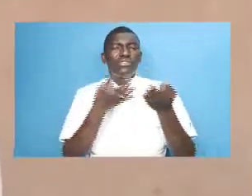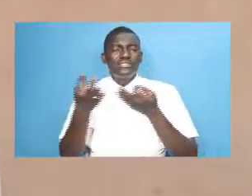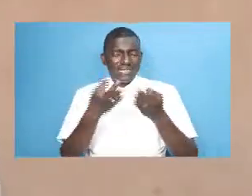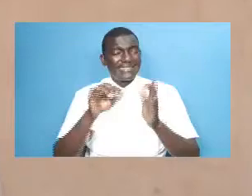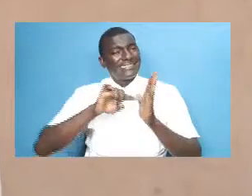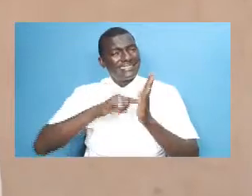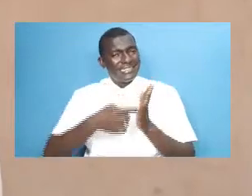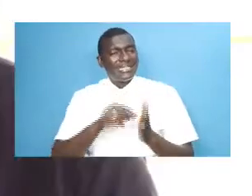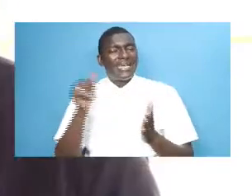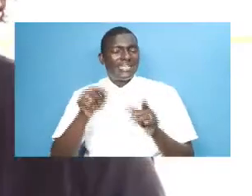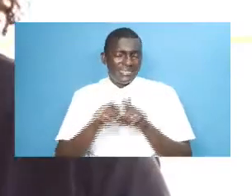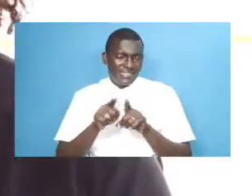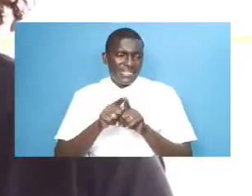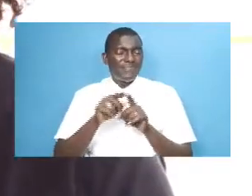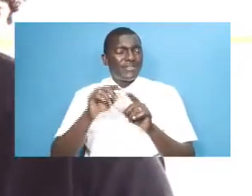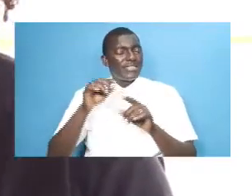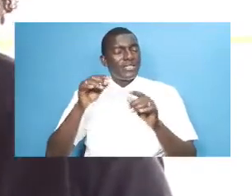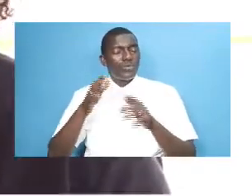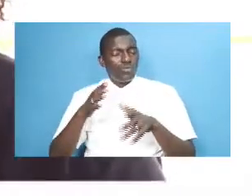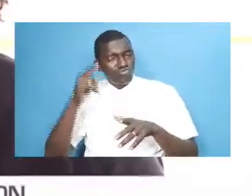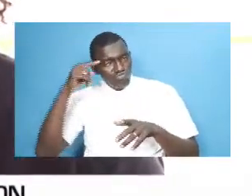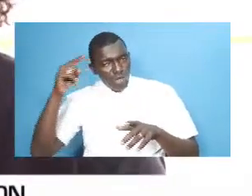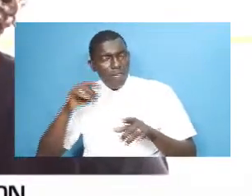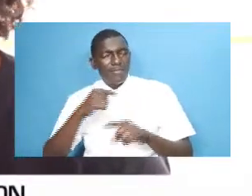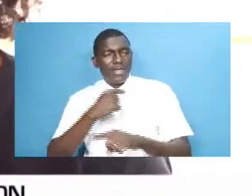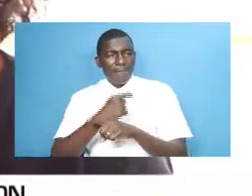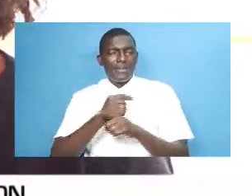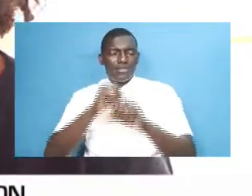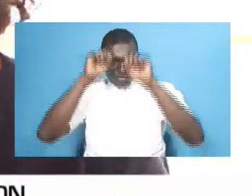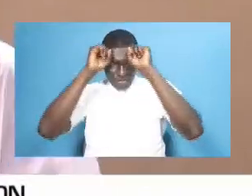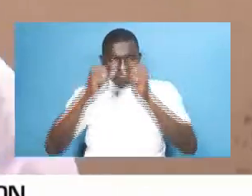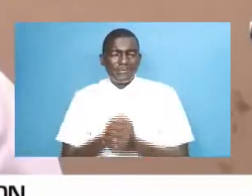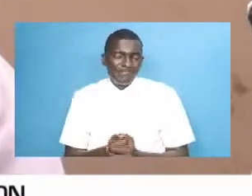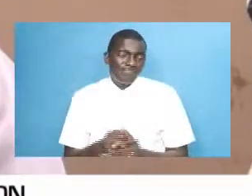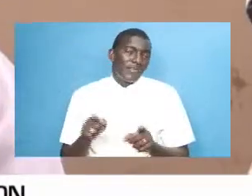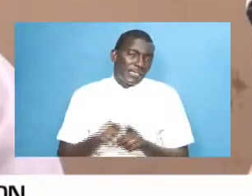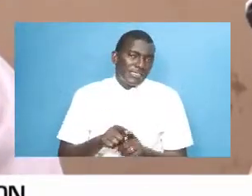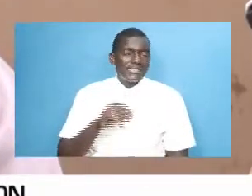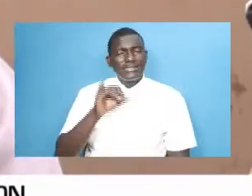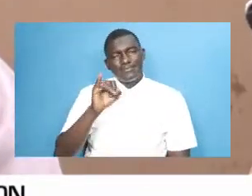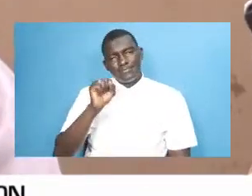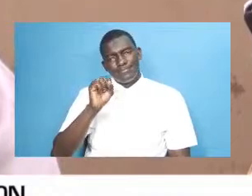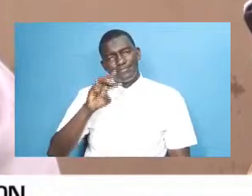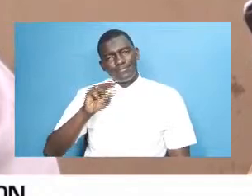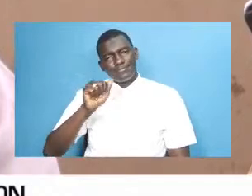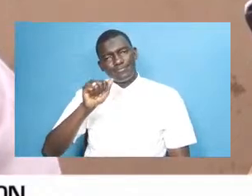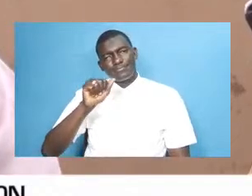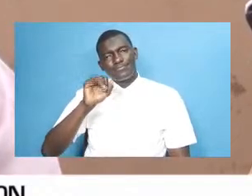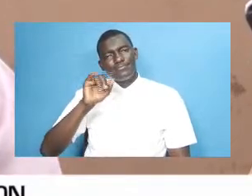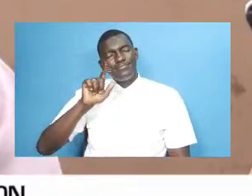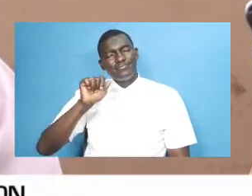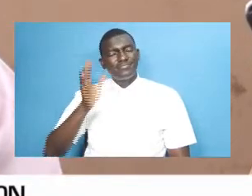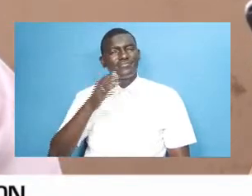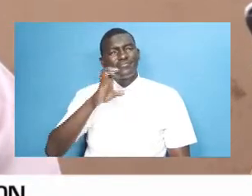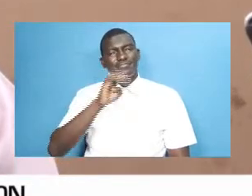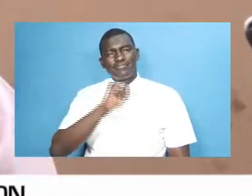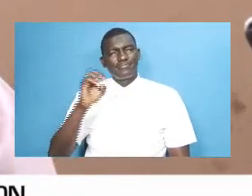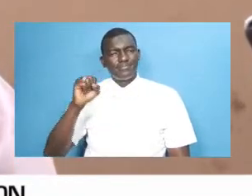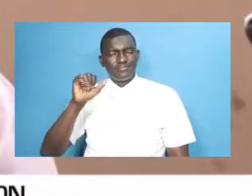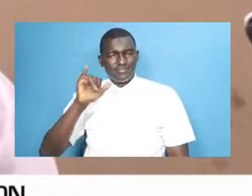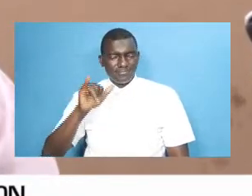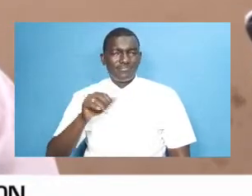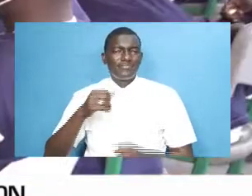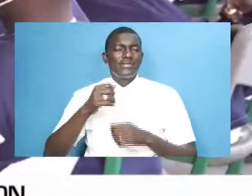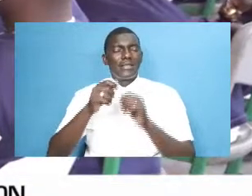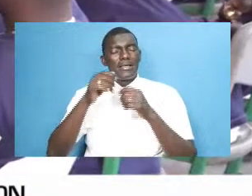of the government of the Gambia. Lucas Barrow, the manager of My Farm, and Ismail Assise, the principal of Inside Training Center, congratulated the